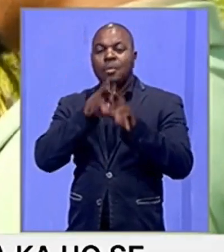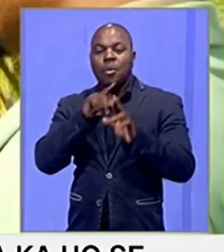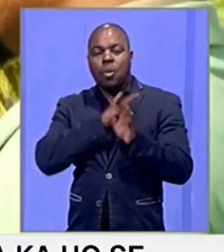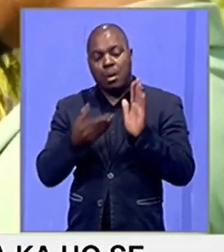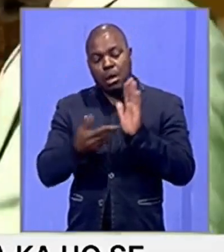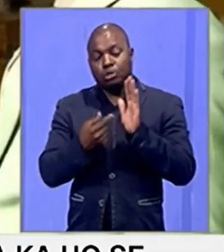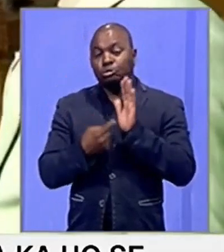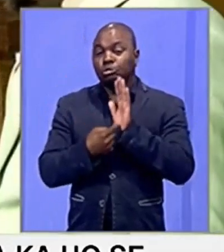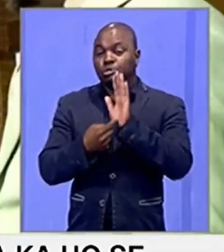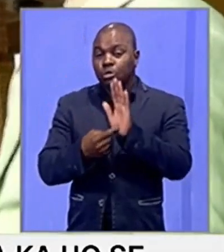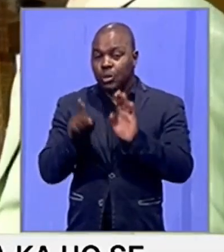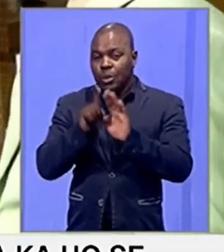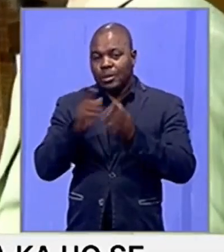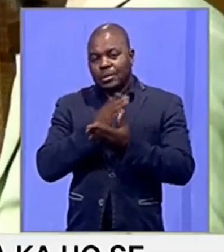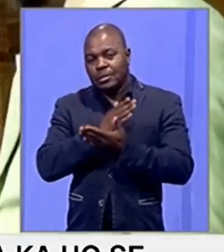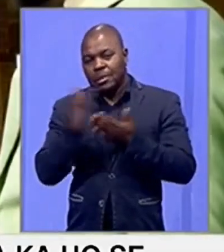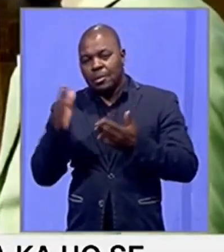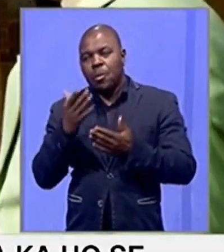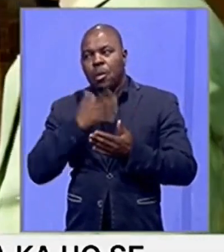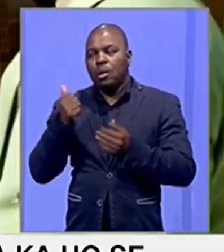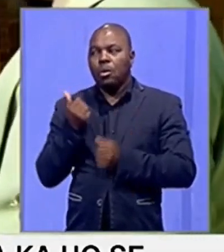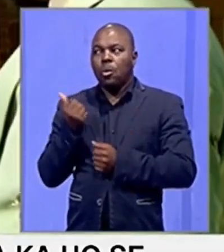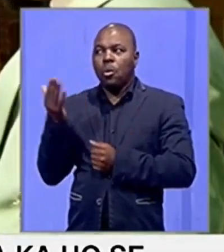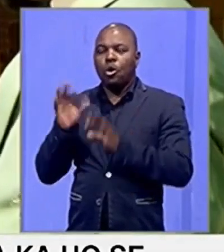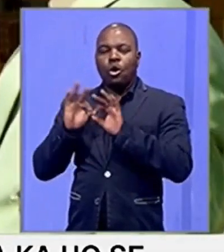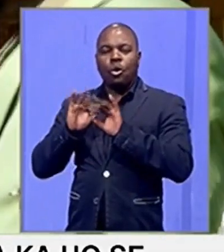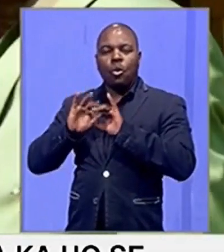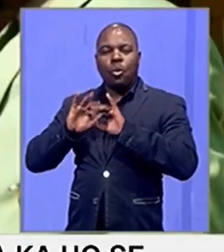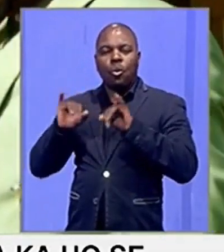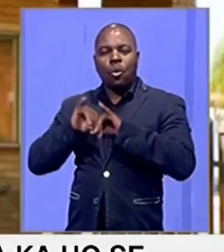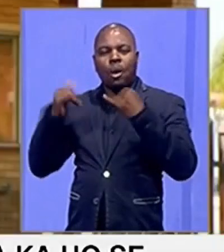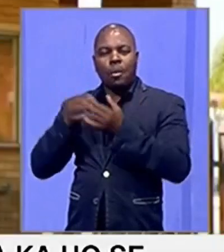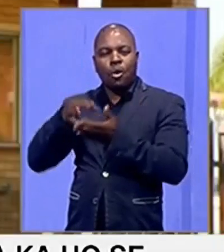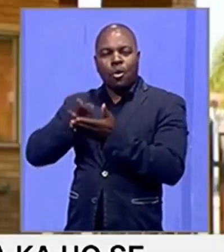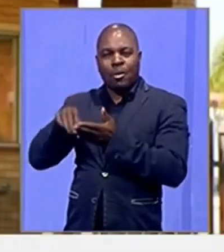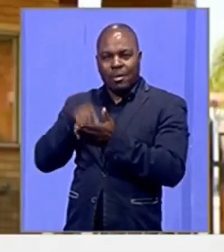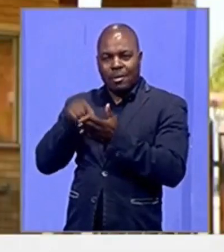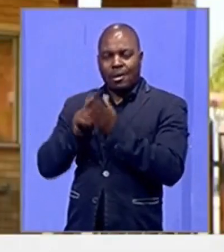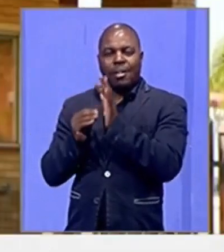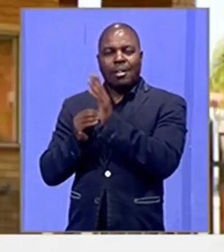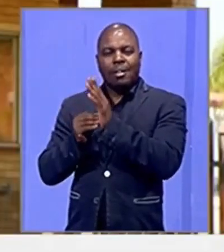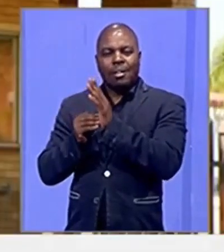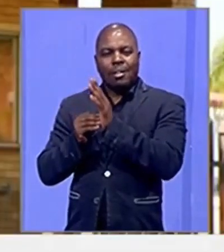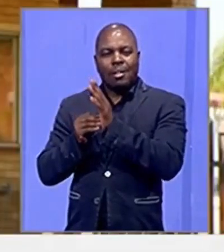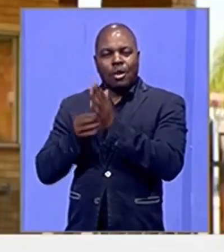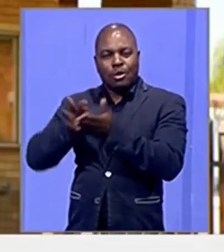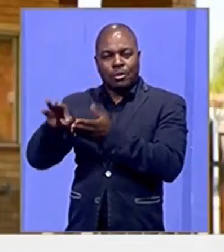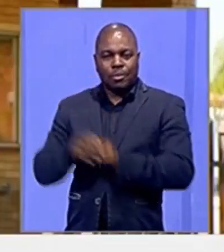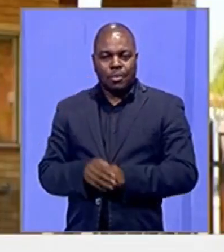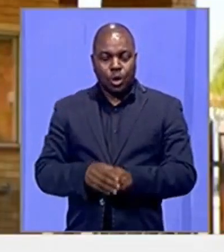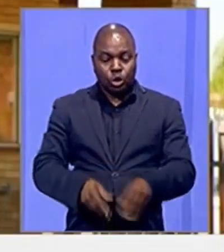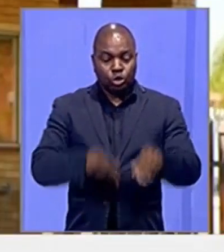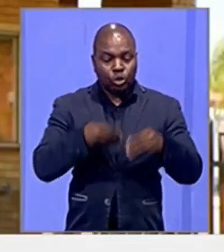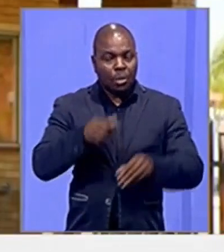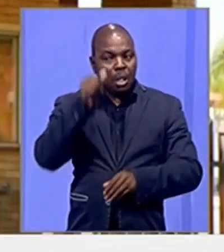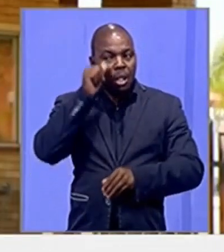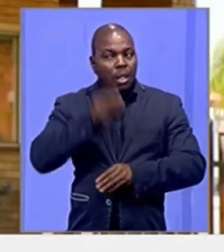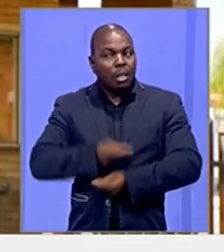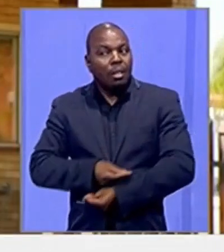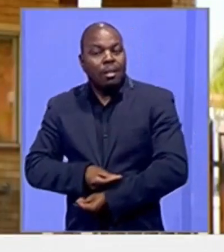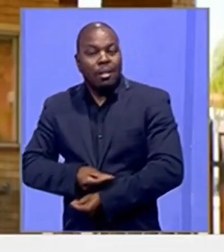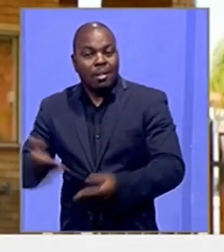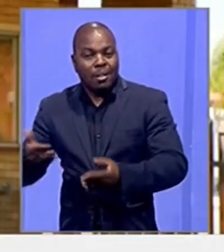na le maikaelelo a go neela borrakontraka dithendara tsa malatlha. When the documents were leaked, it was actually